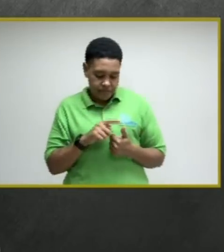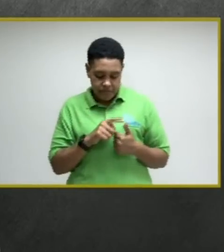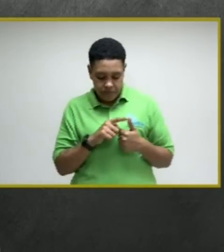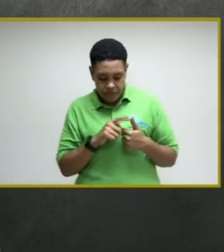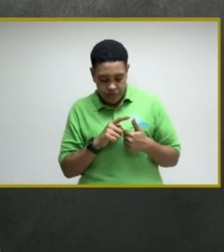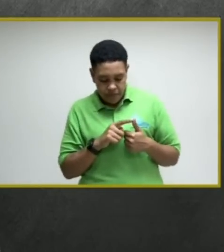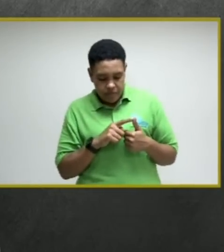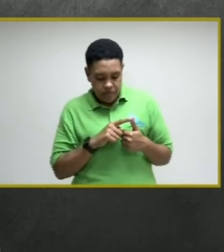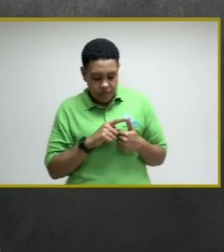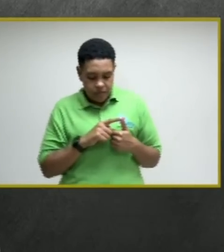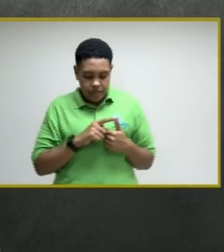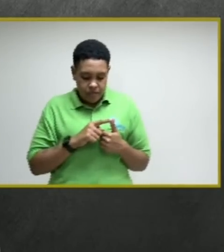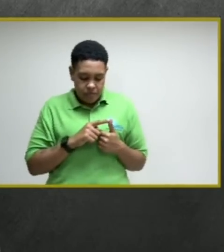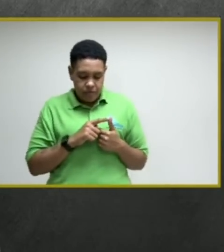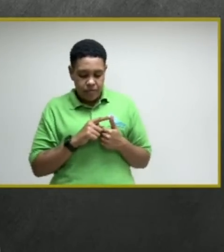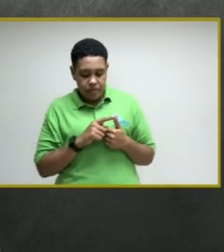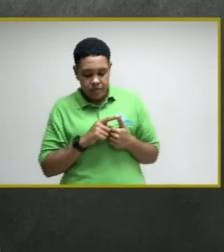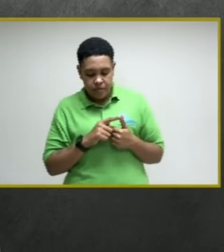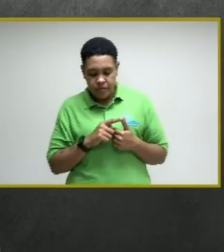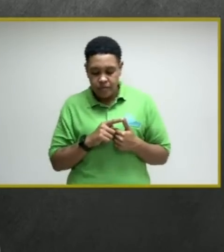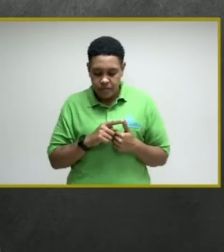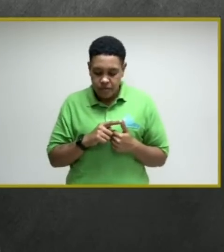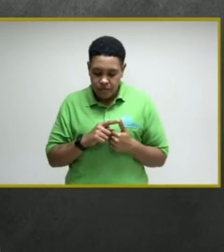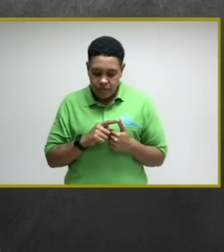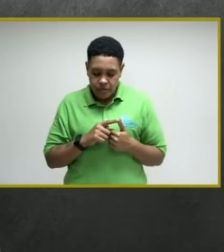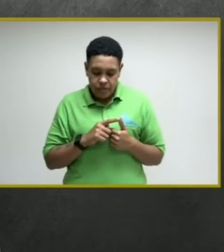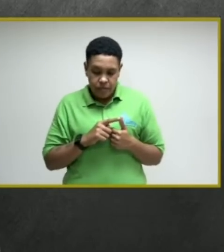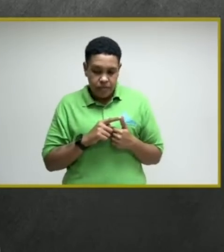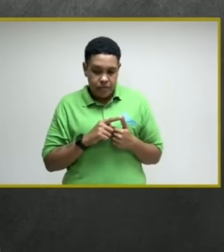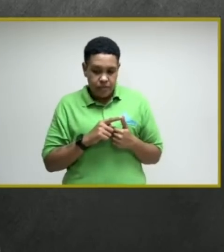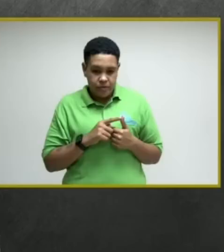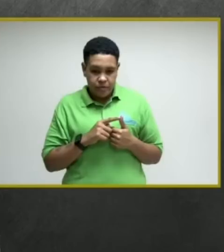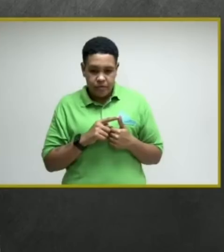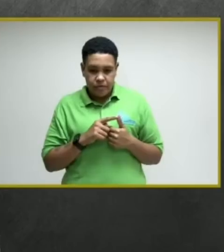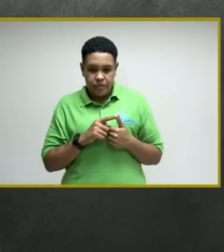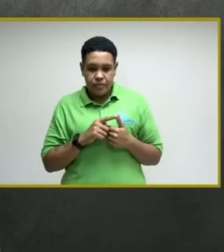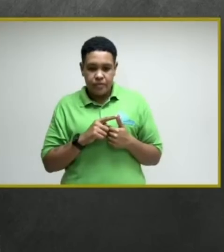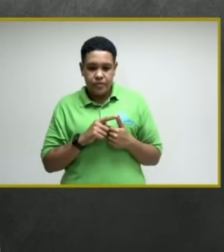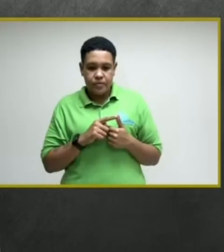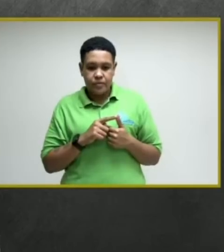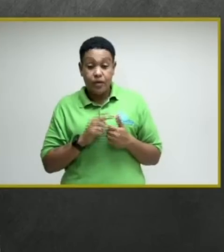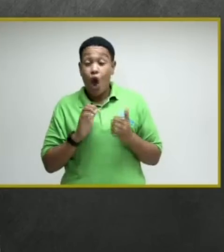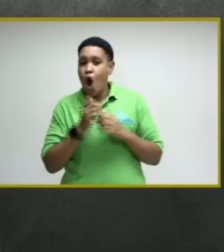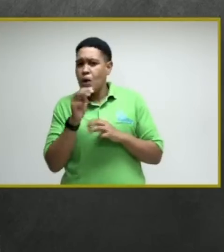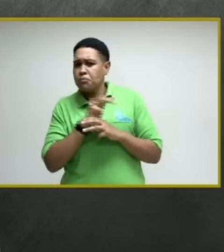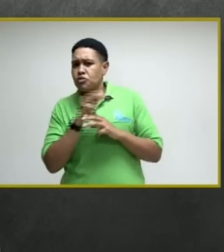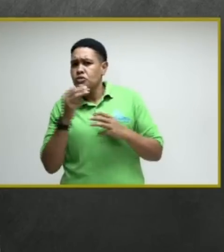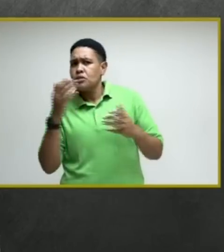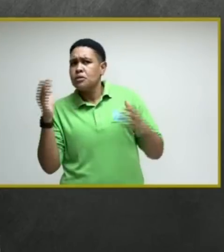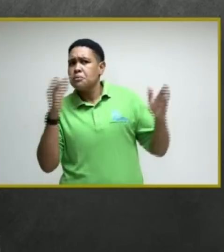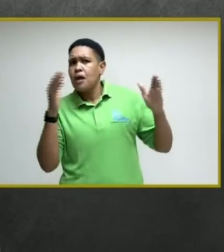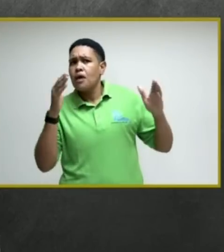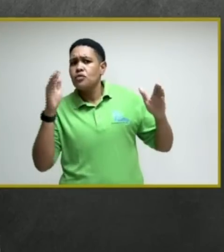How does the ministry intend, first of all, how does the ministry intend to address the concerns and reports that are arriving